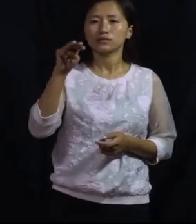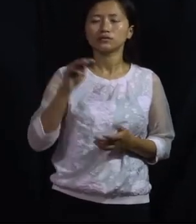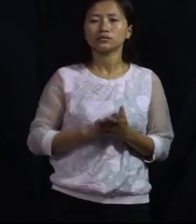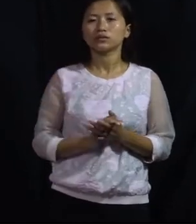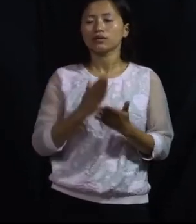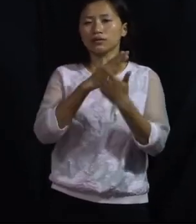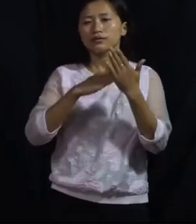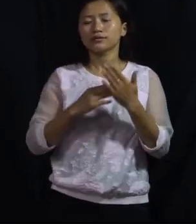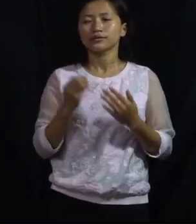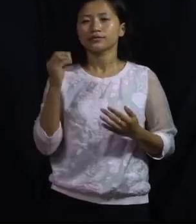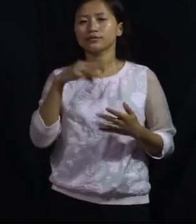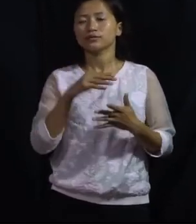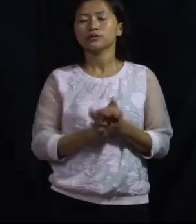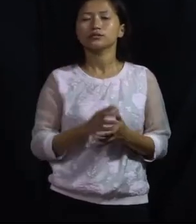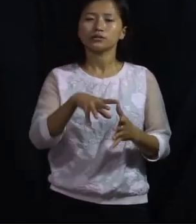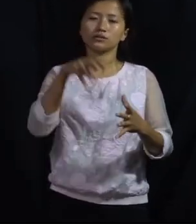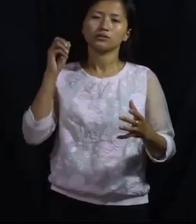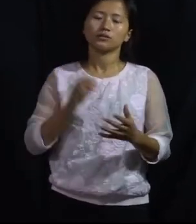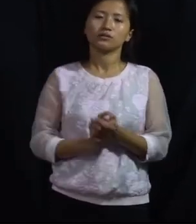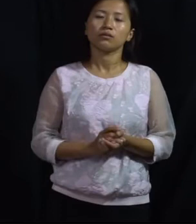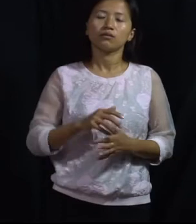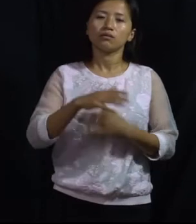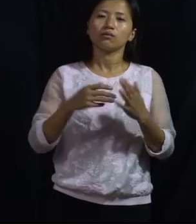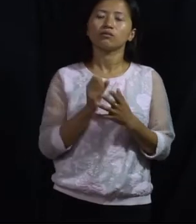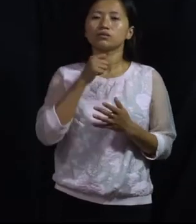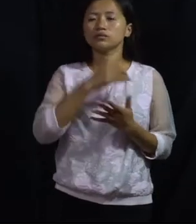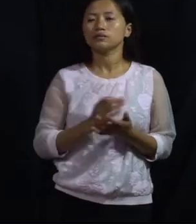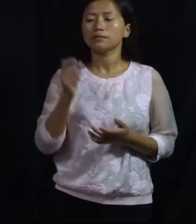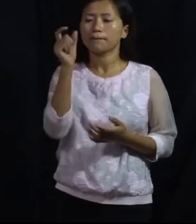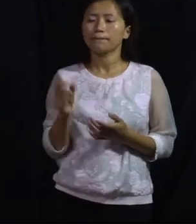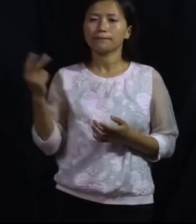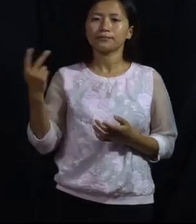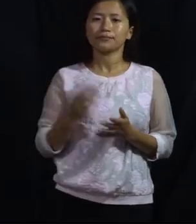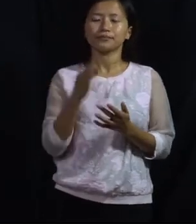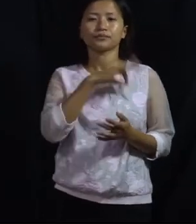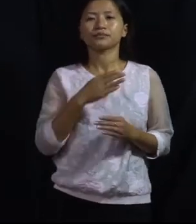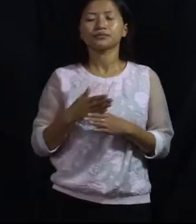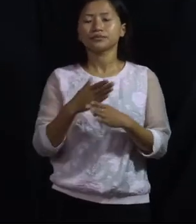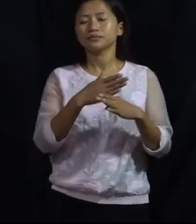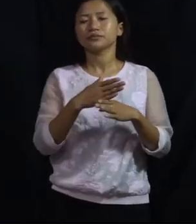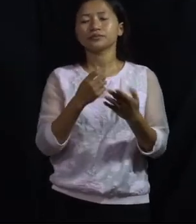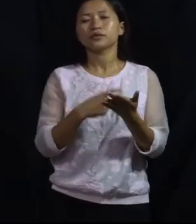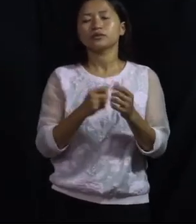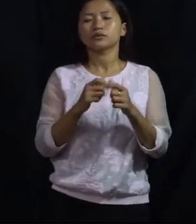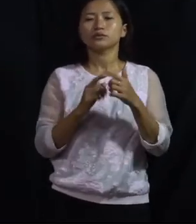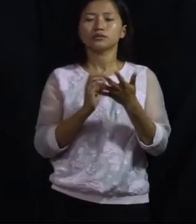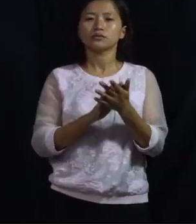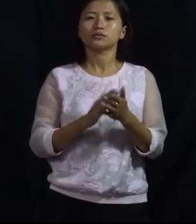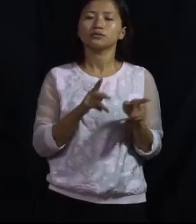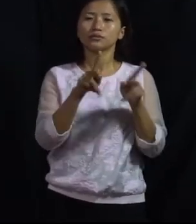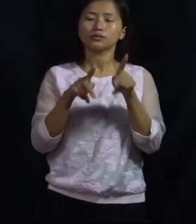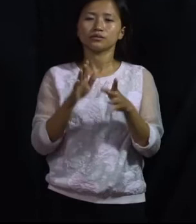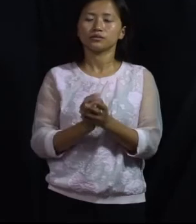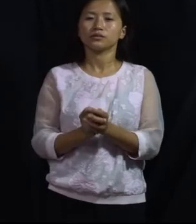investment were to be taken out by all partners in the all profit sharing ratio. Prepare the revaluation account,